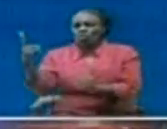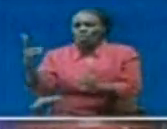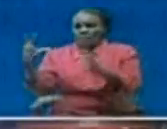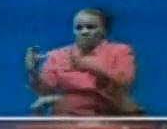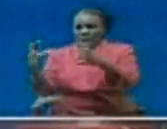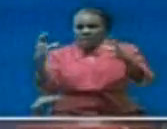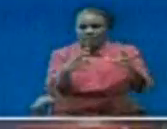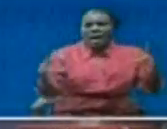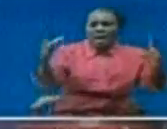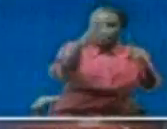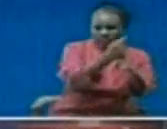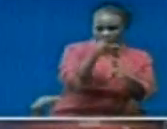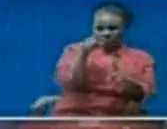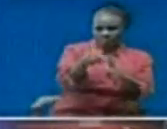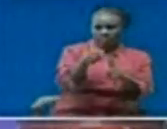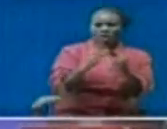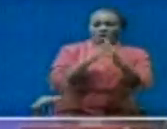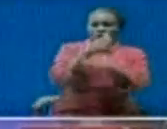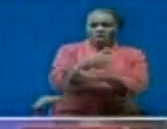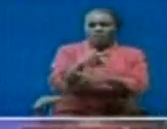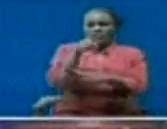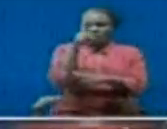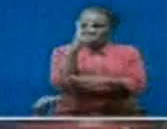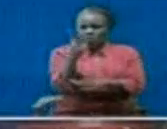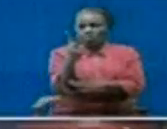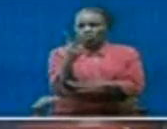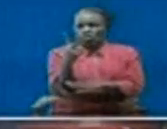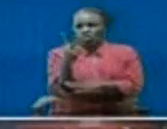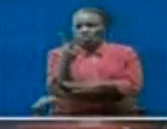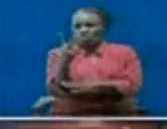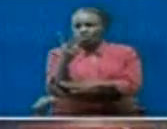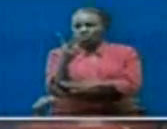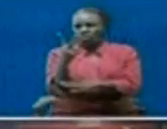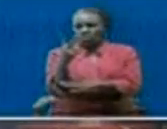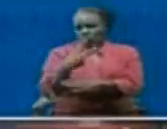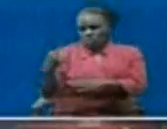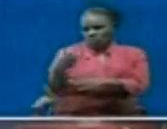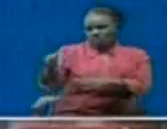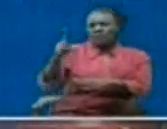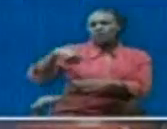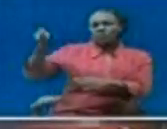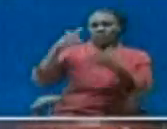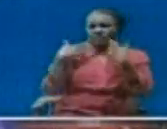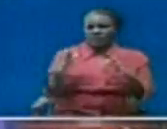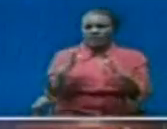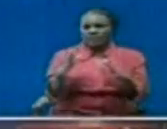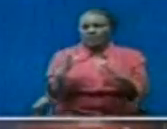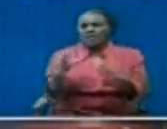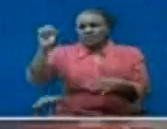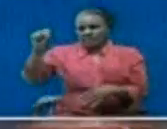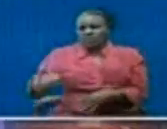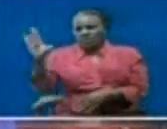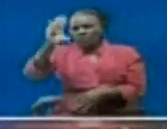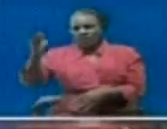those who achieve over probably a million votes are normally just two candidates, the winner and the runner-up. Ghana, Zimbabwe, South